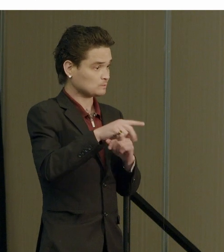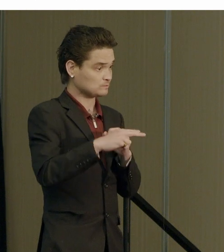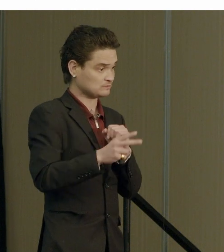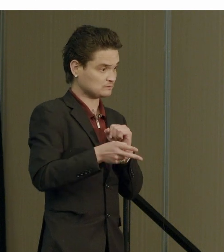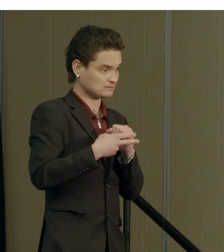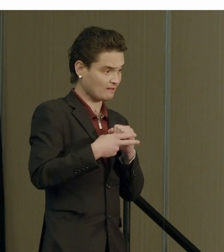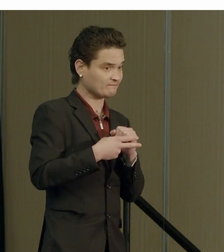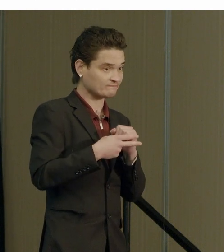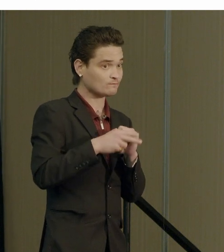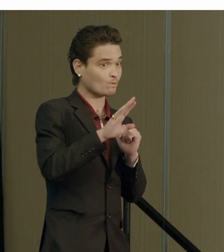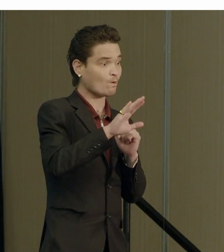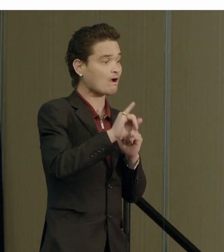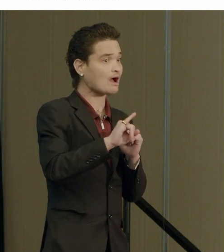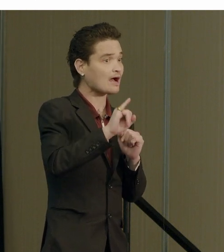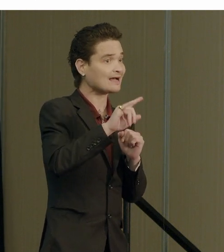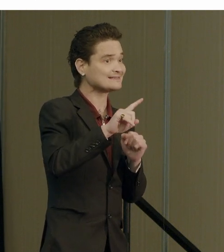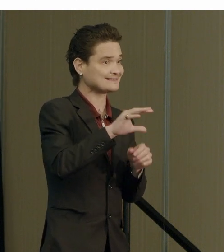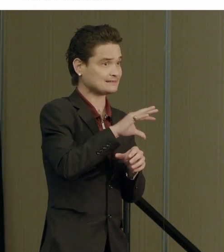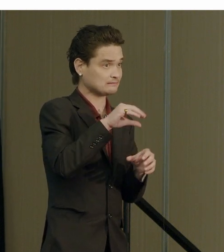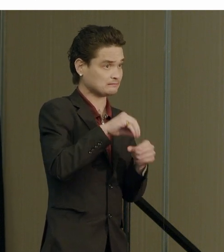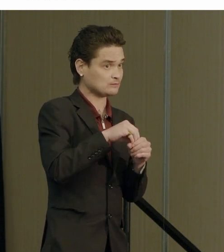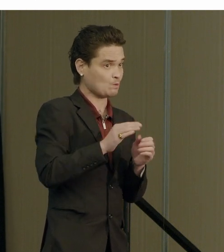Sorry, I'm trying to see where is my cursor.